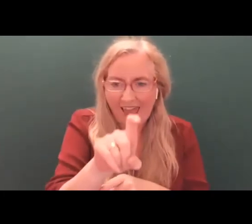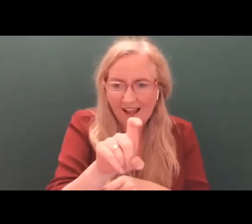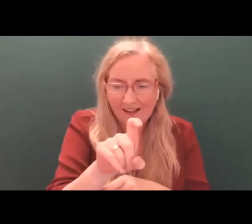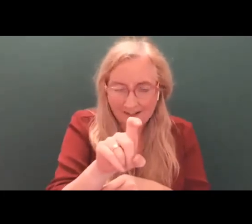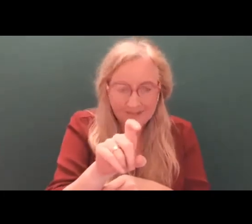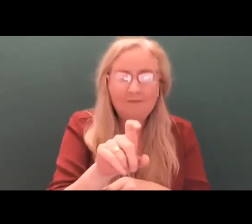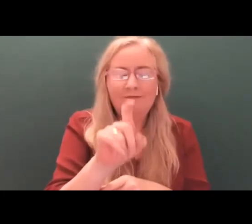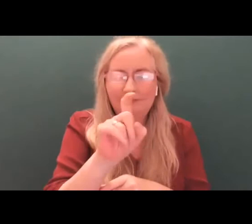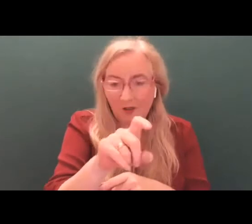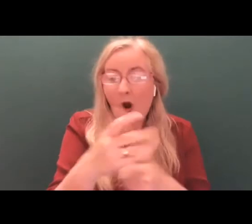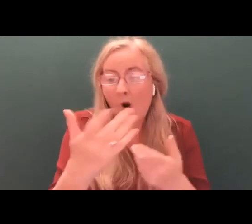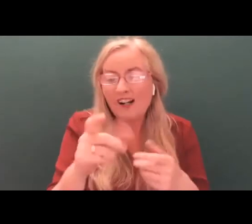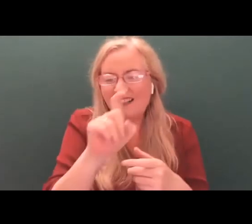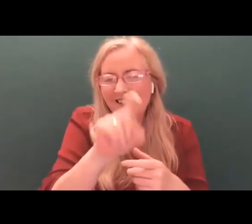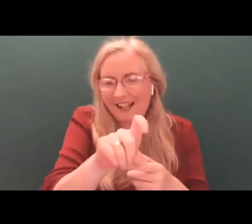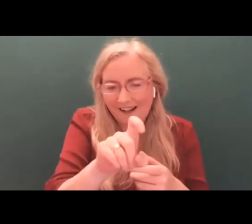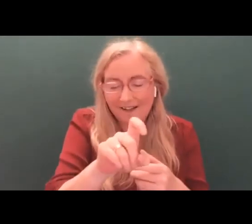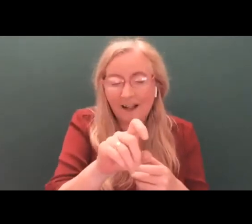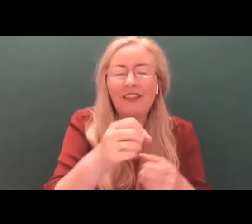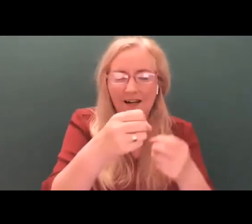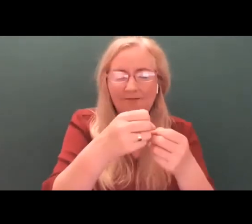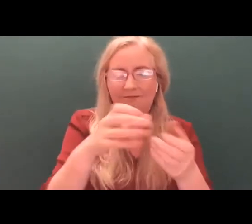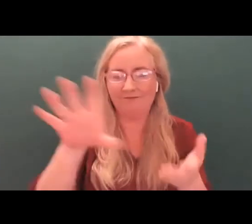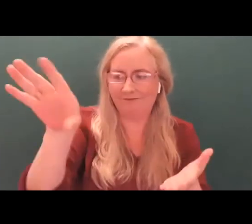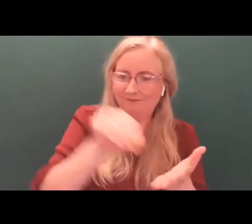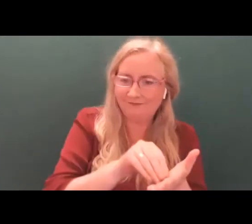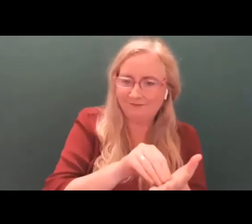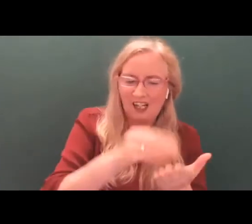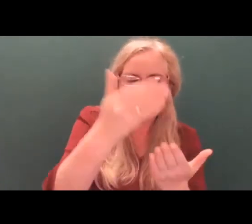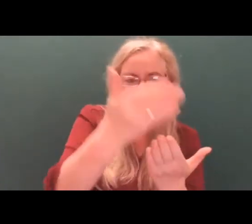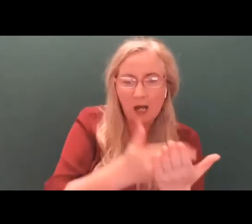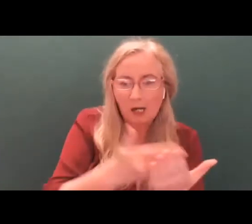link or to download the document.